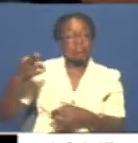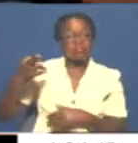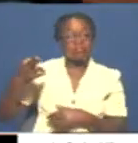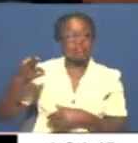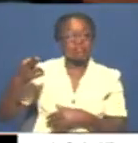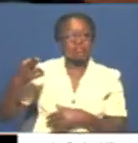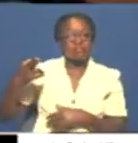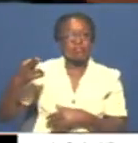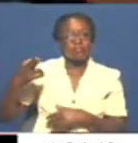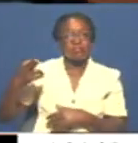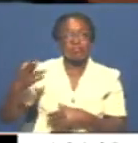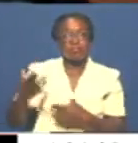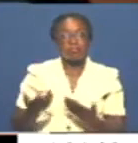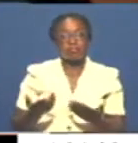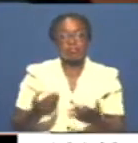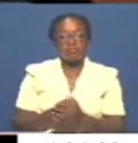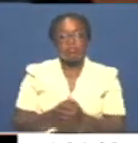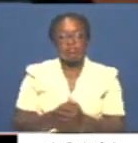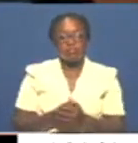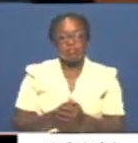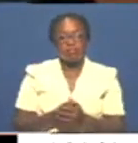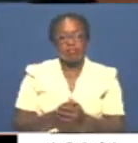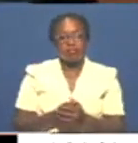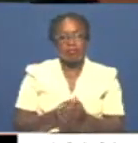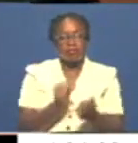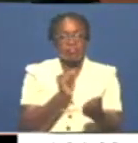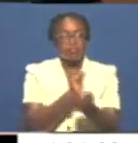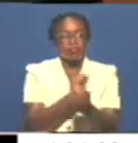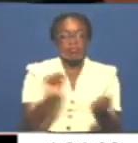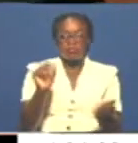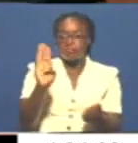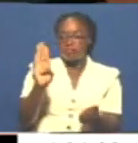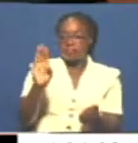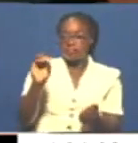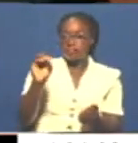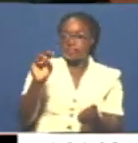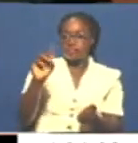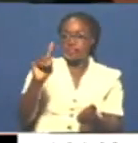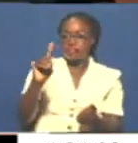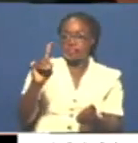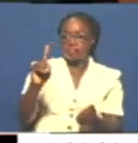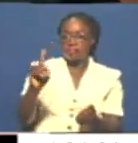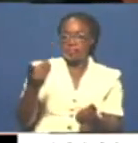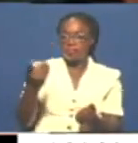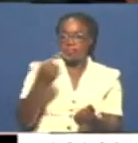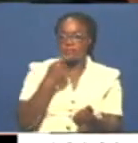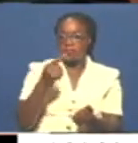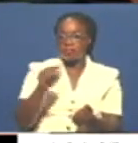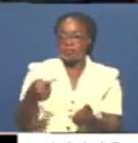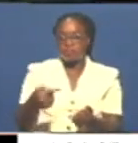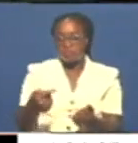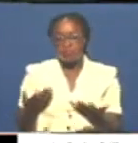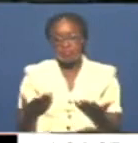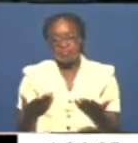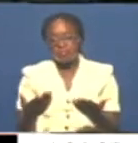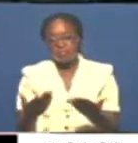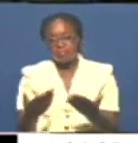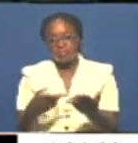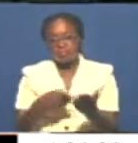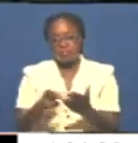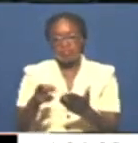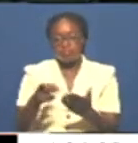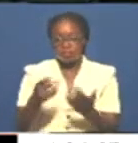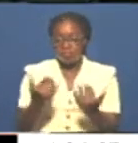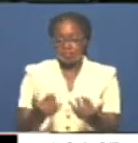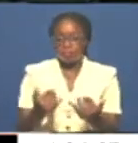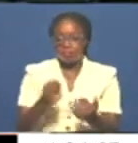giving a bond of 100,000 with one surety of a similar amount, or a cash bill of 50,000 with